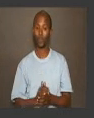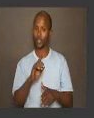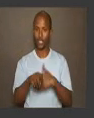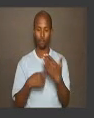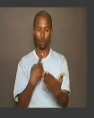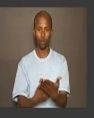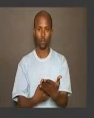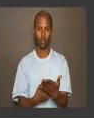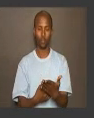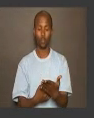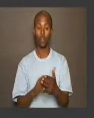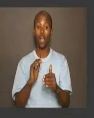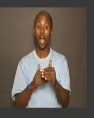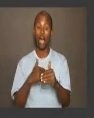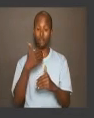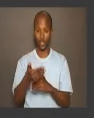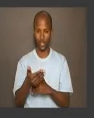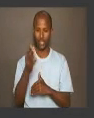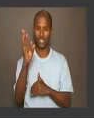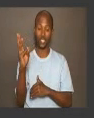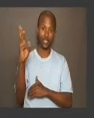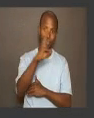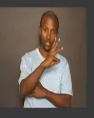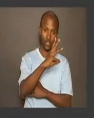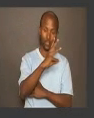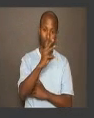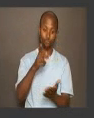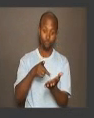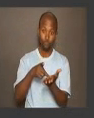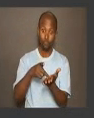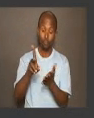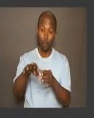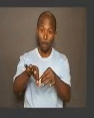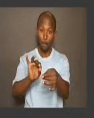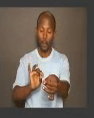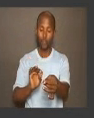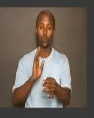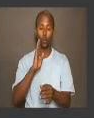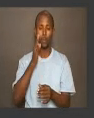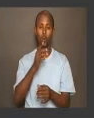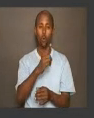Therefore, after 6 days, her bill would be